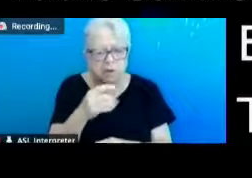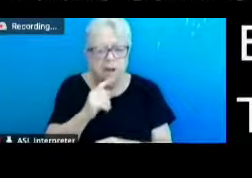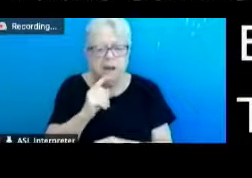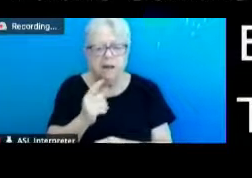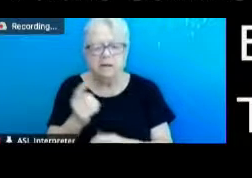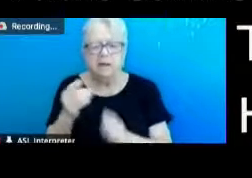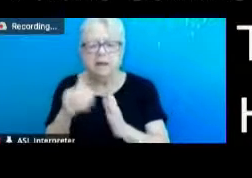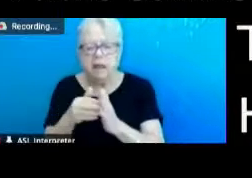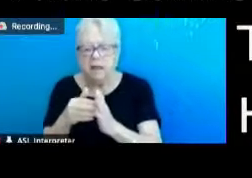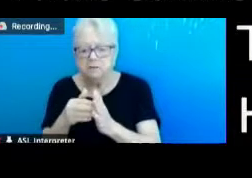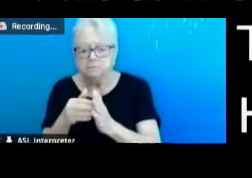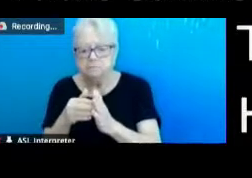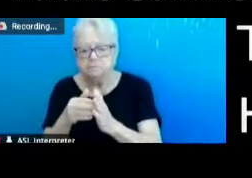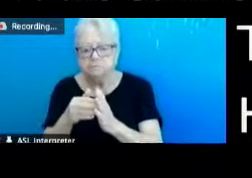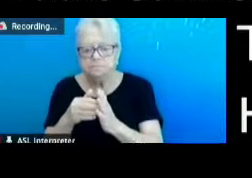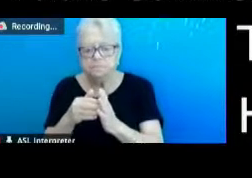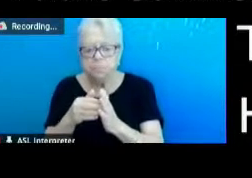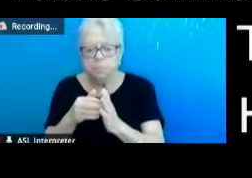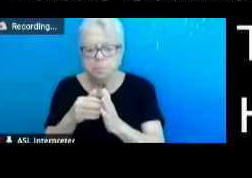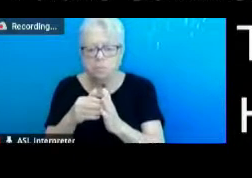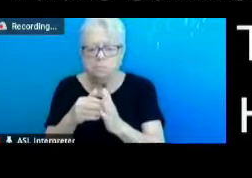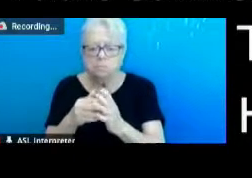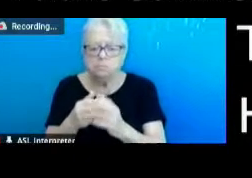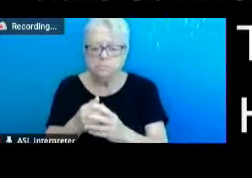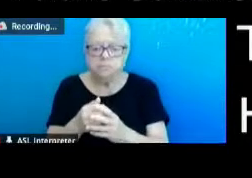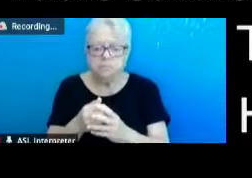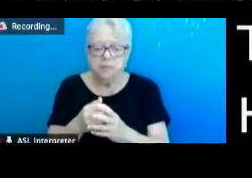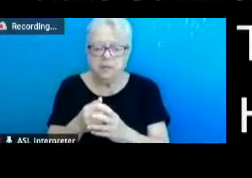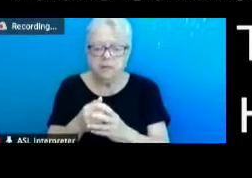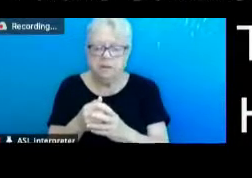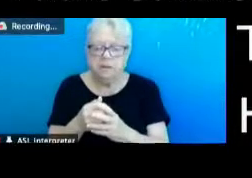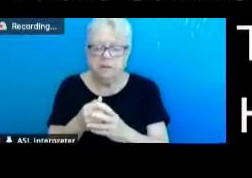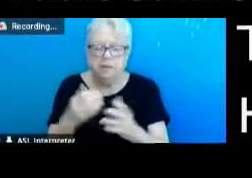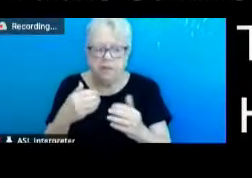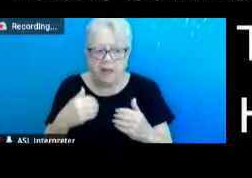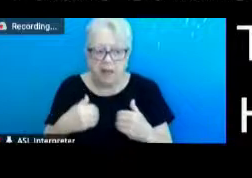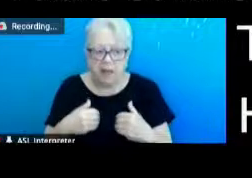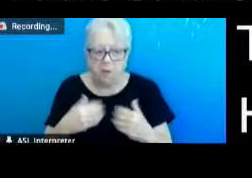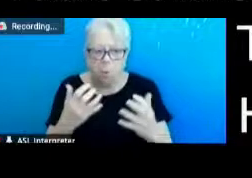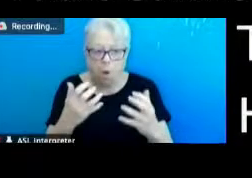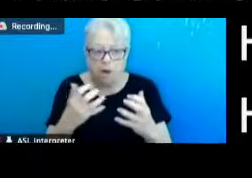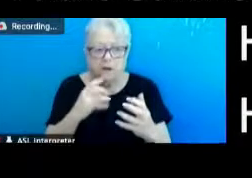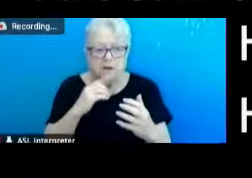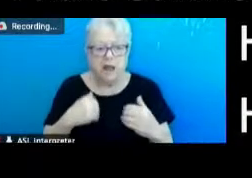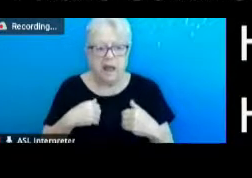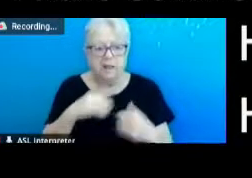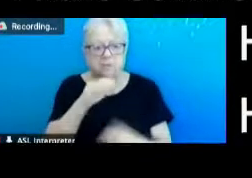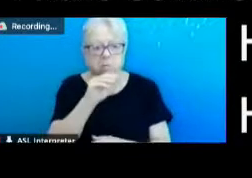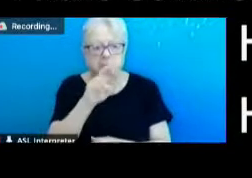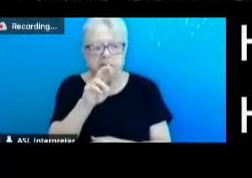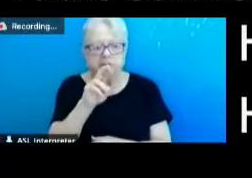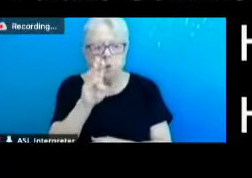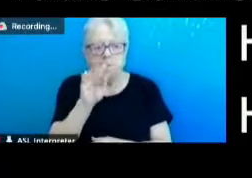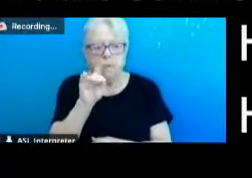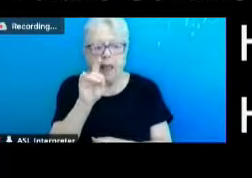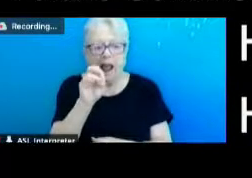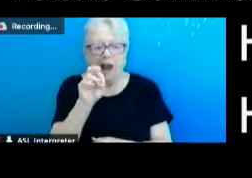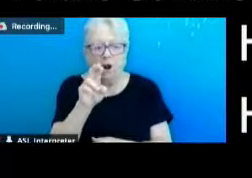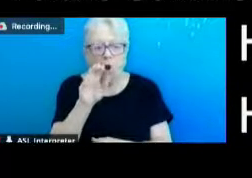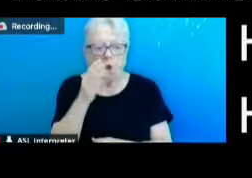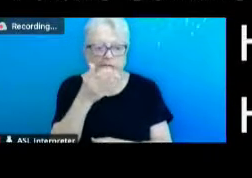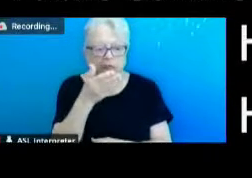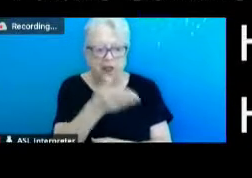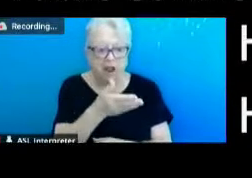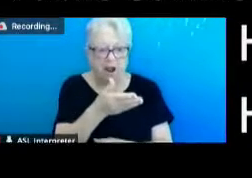again had a desire to have Mr. Becker there, and for